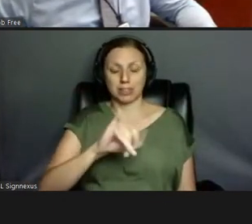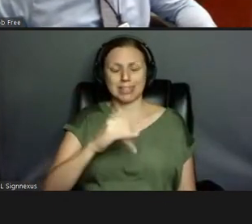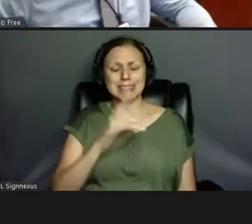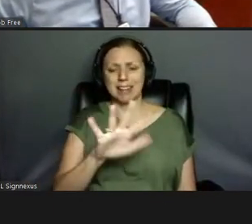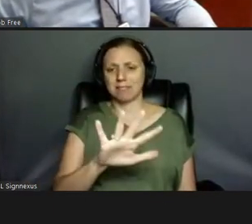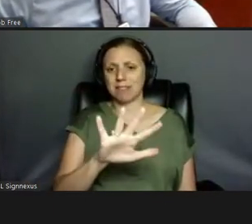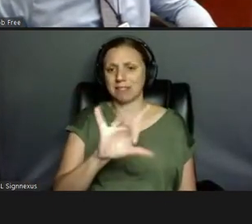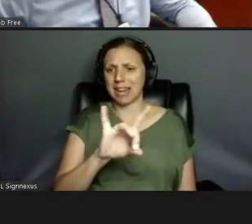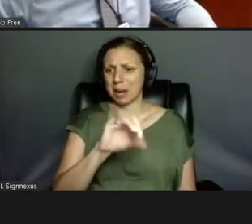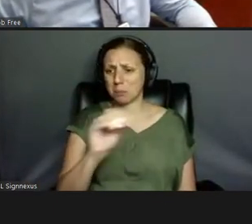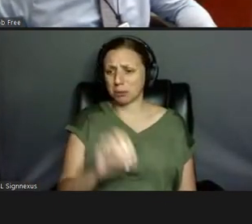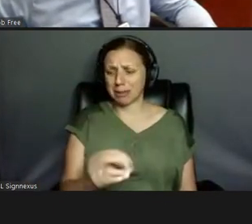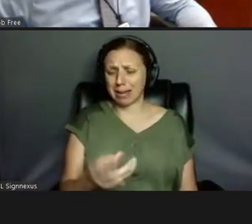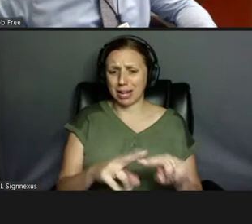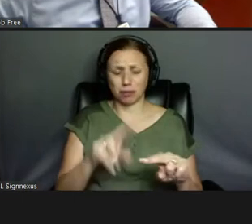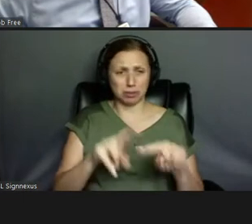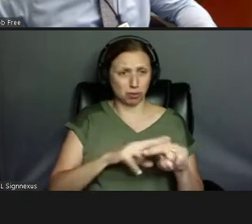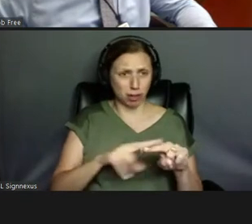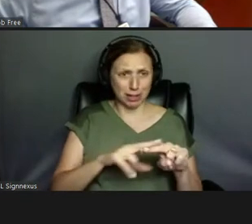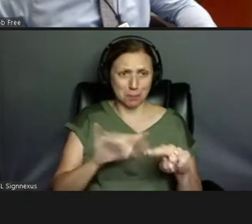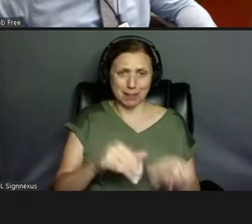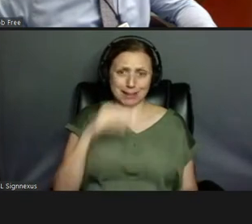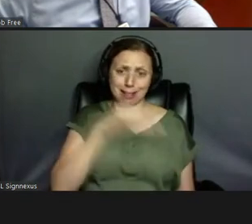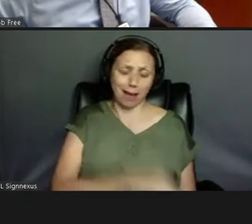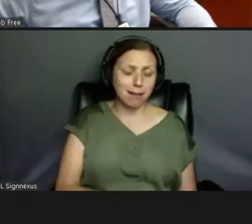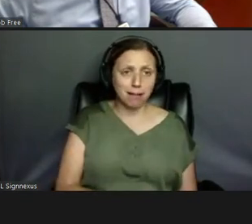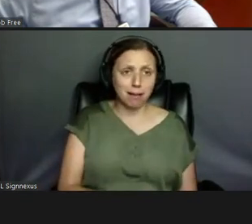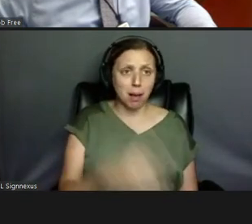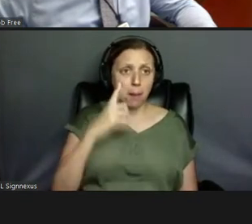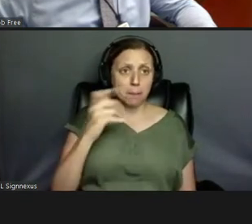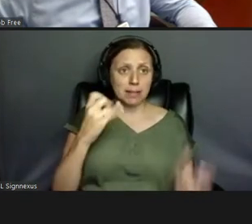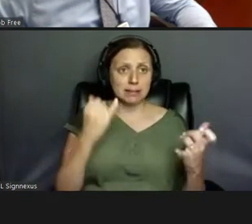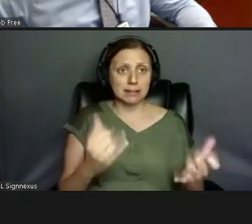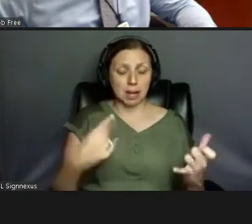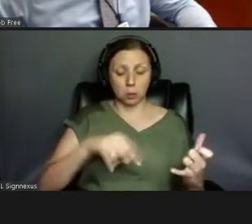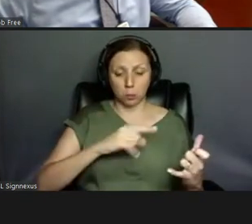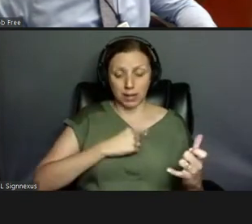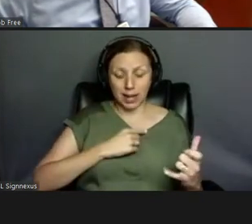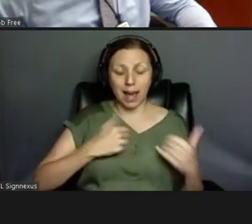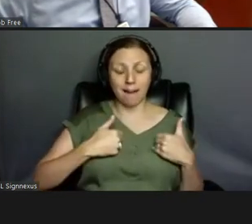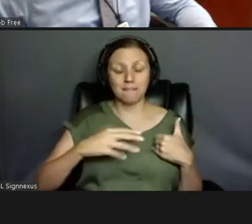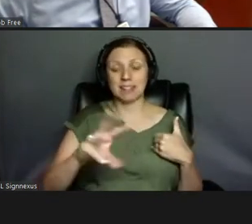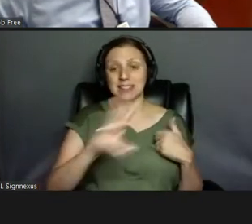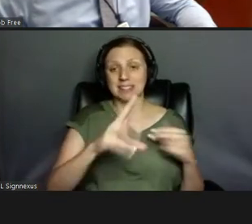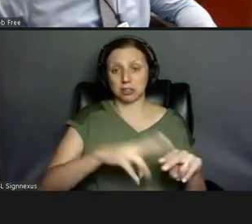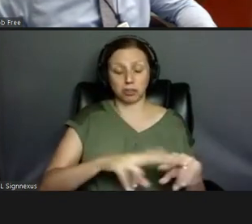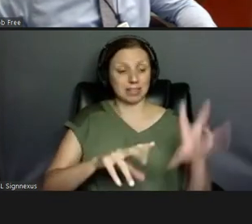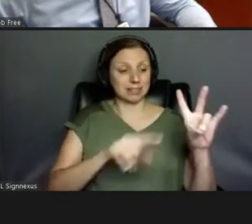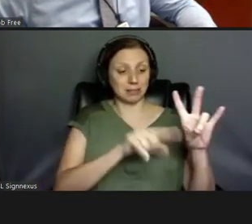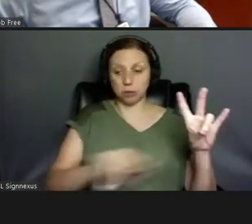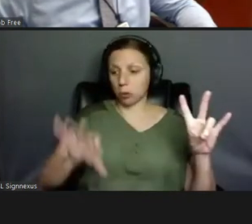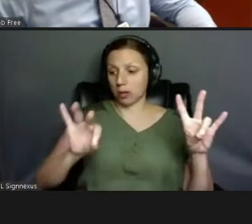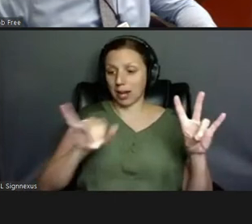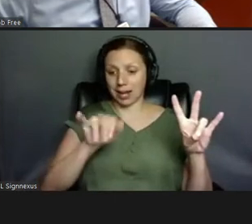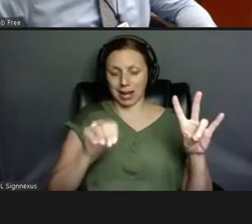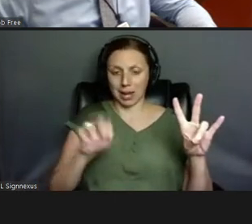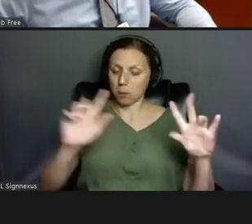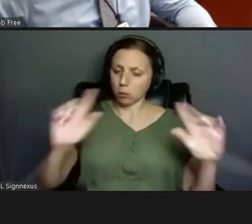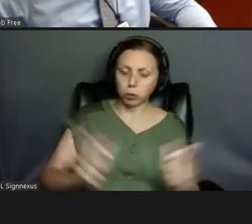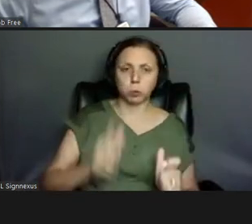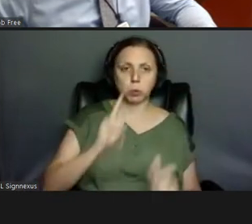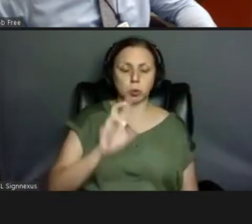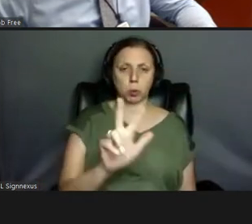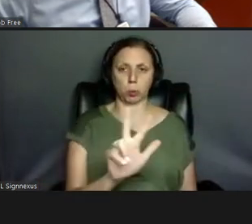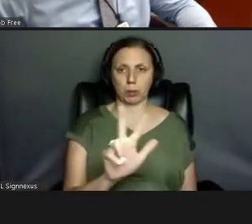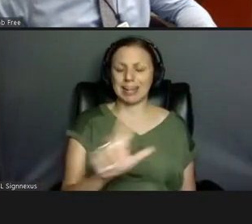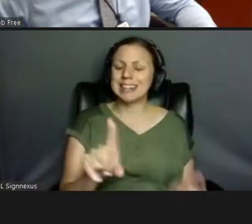but that's just a lie. Because now we're going from six trains between the 7 and 9 a.m. hour to three. And the same thing happens